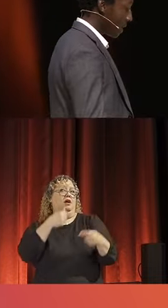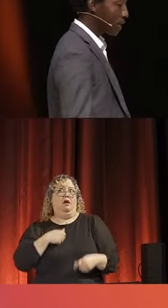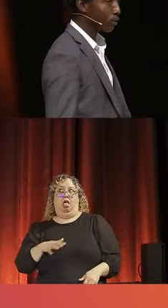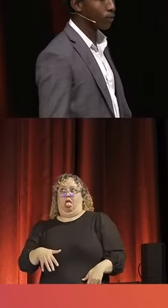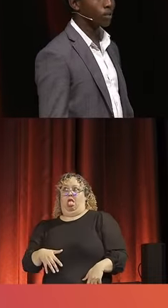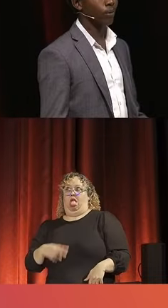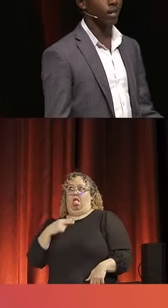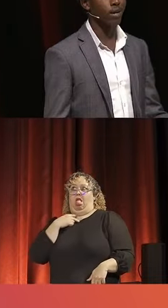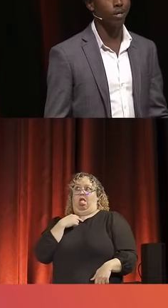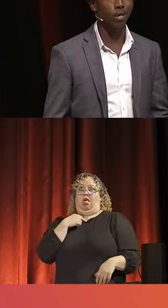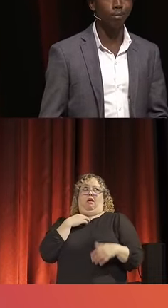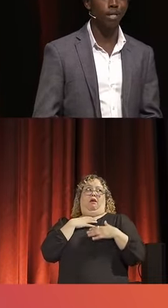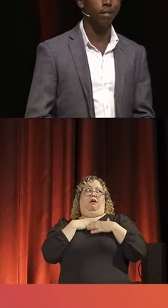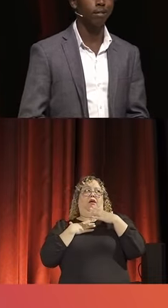my dad to foot the $100 bill.